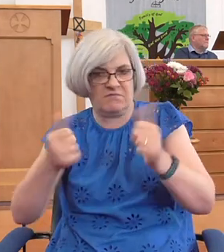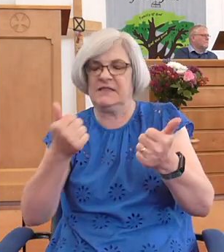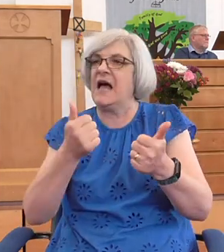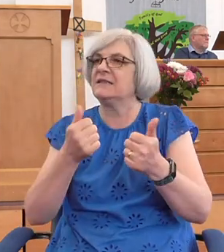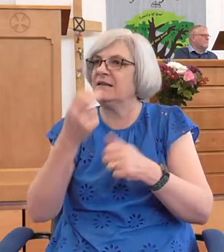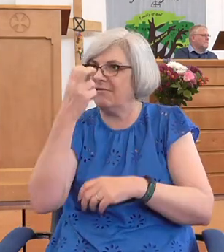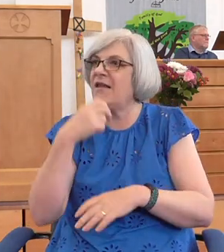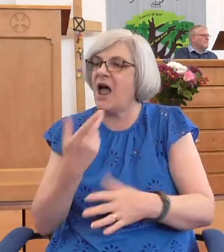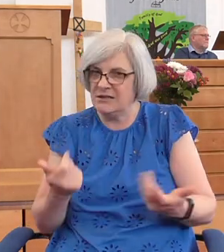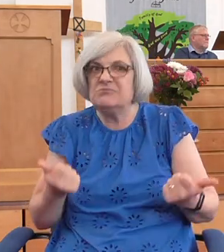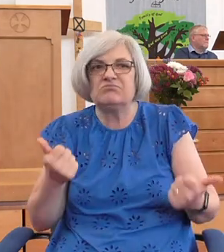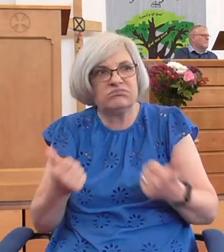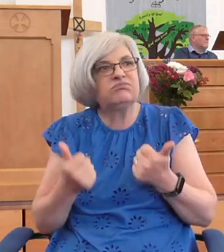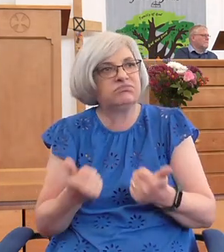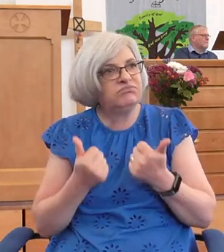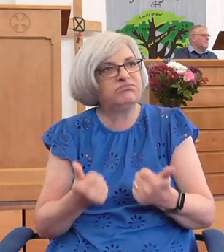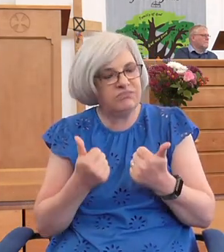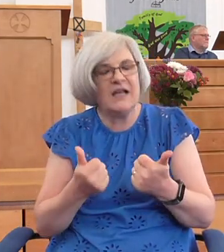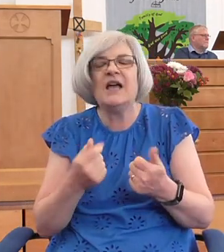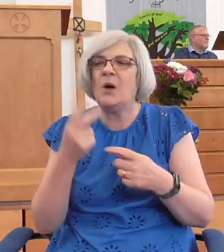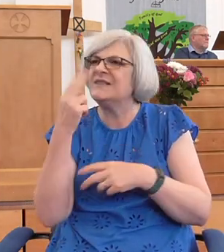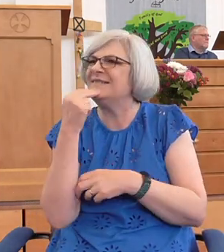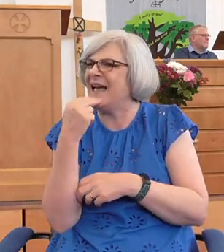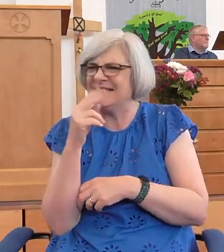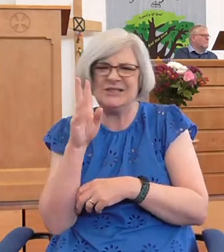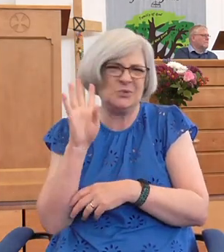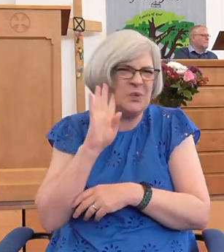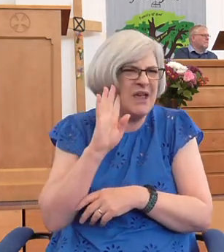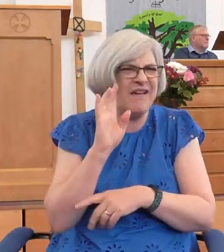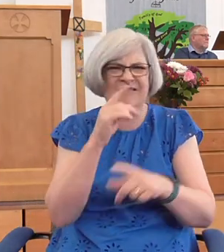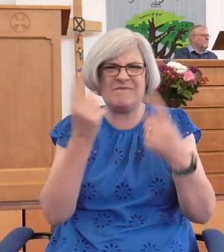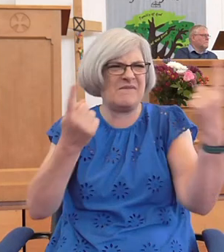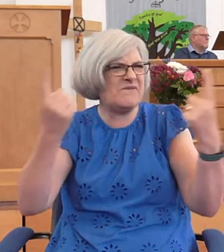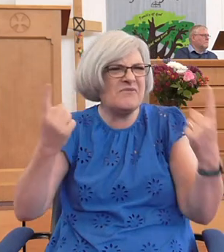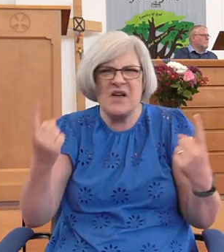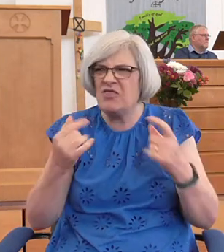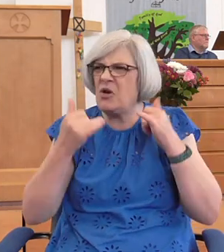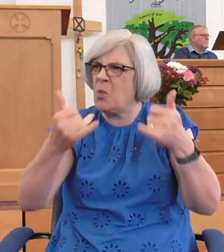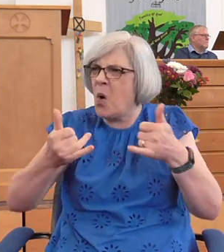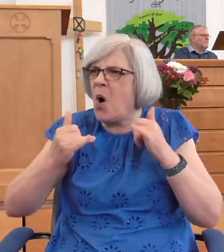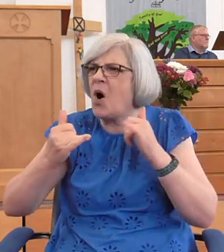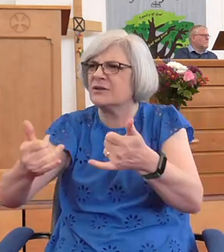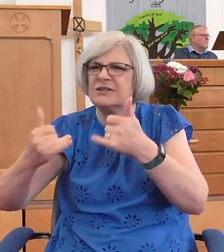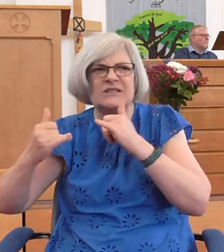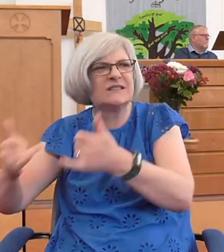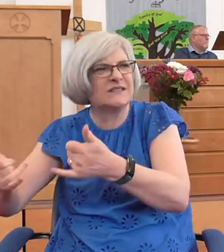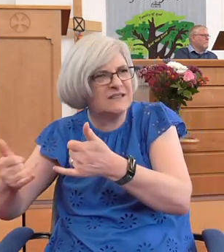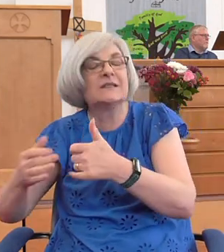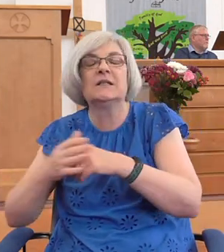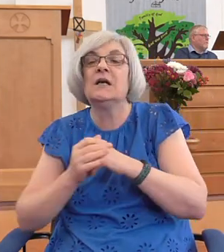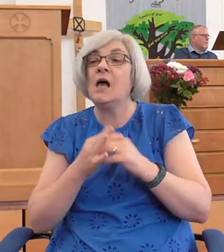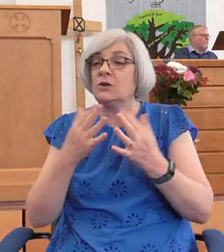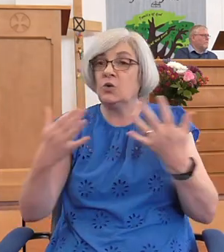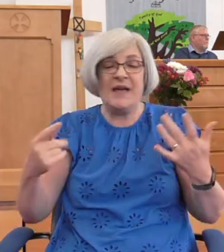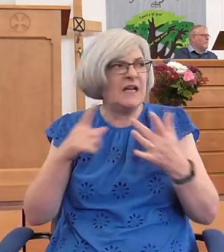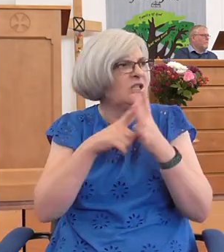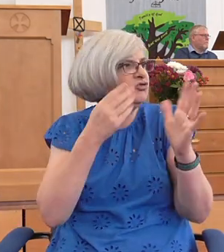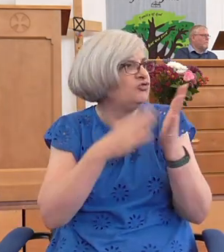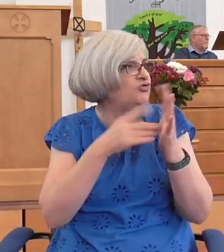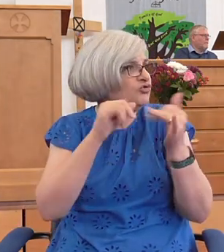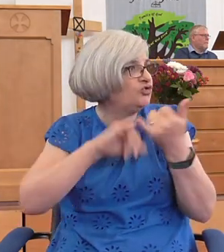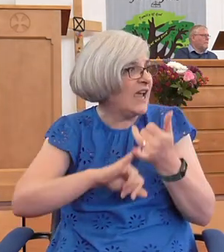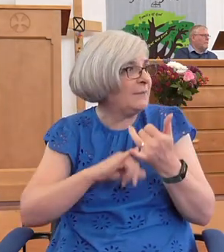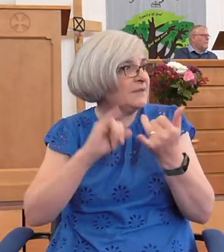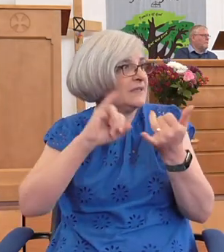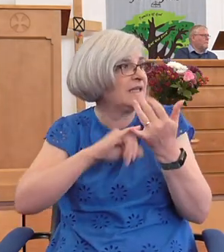And it was so nice to hear about all the awards that were presented. And amongst others, there was James Smith